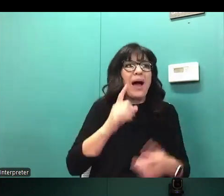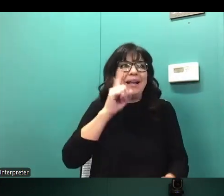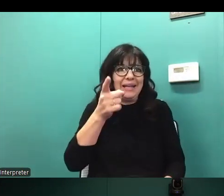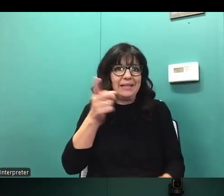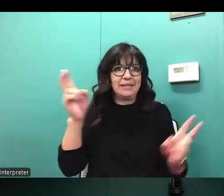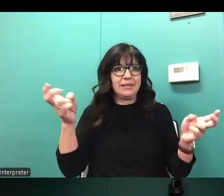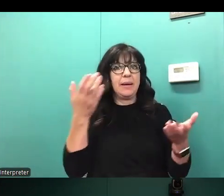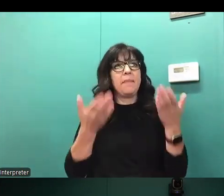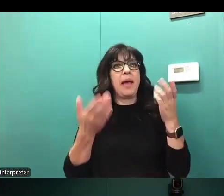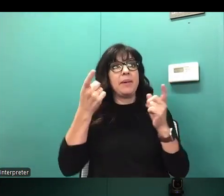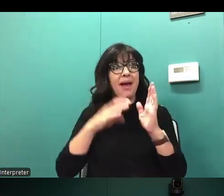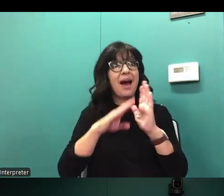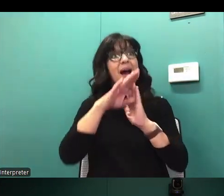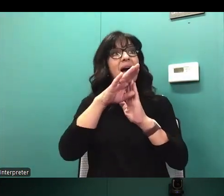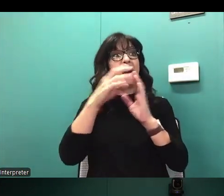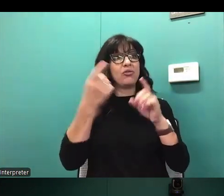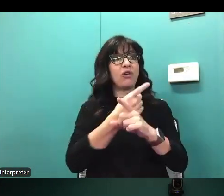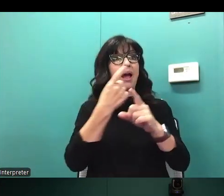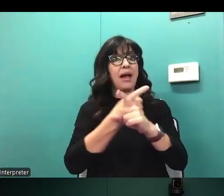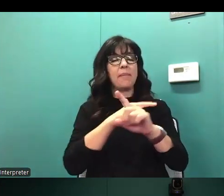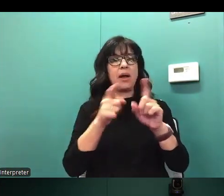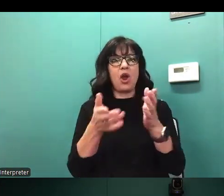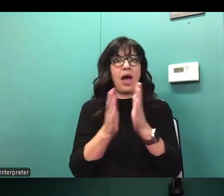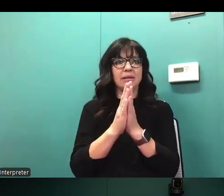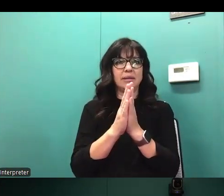have the intonation for the question, but they're not asking the question for it yet.